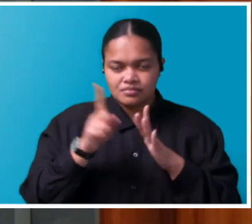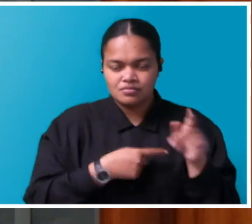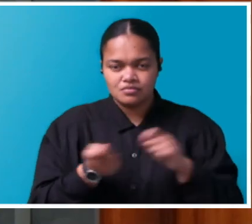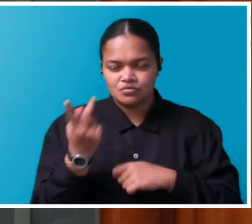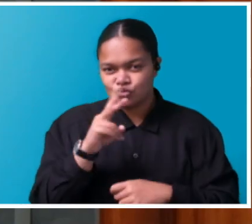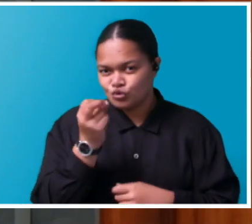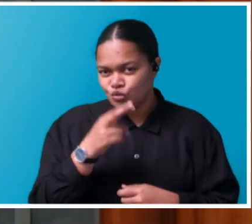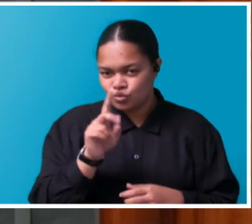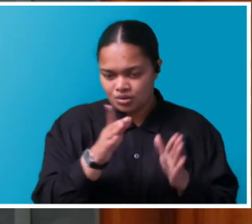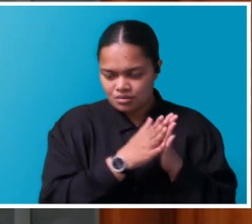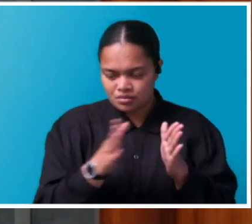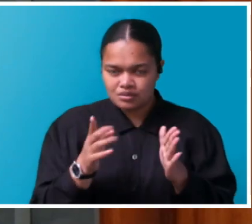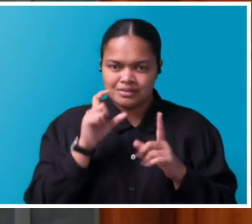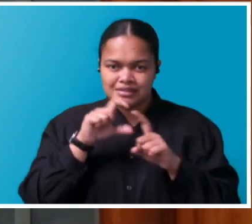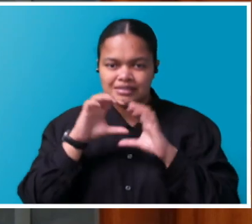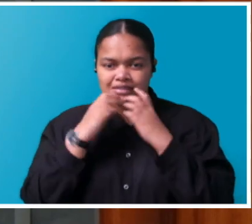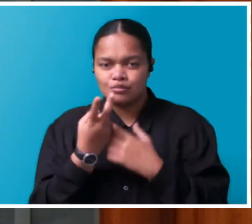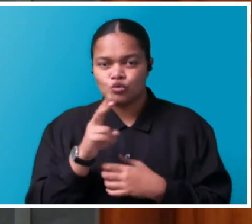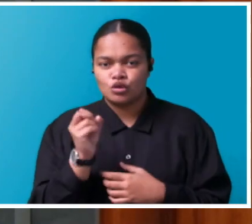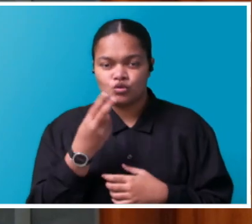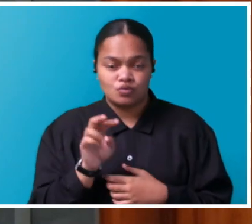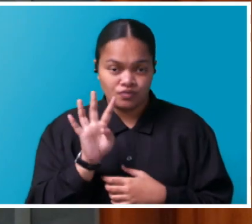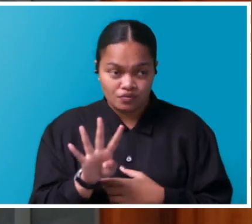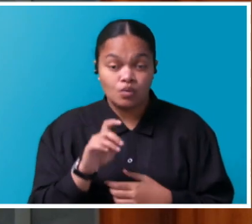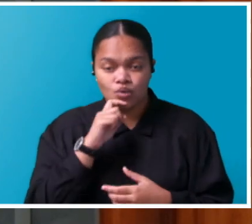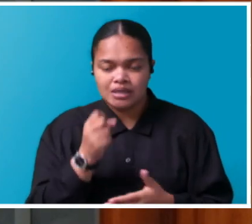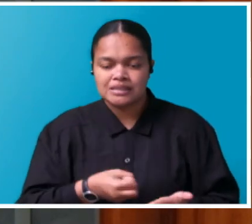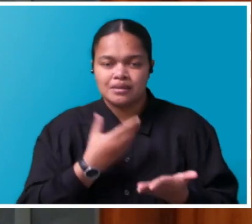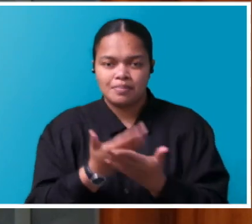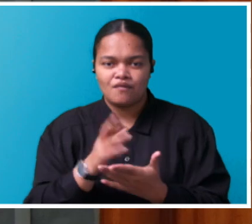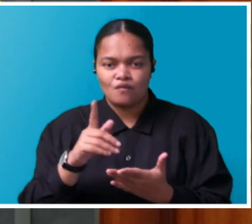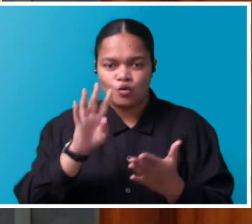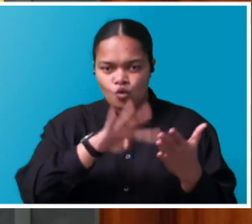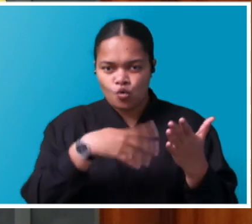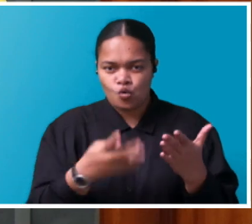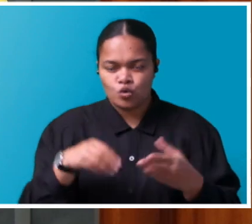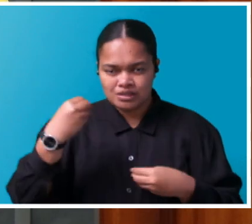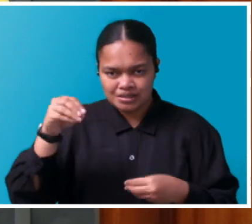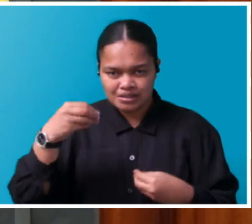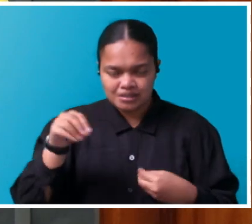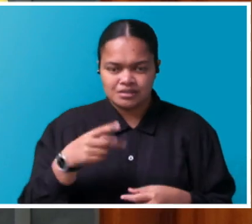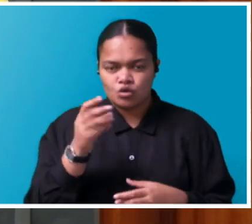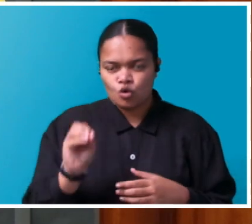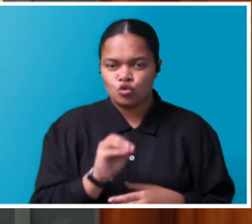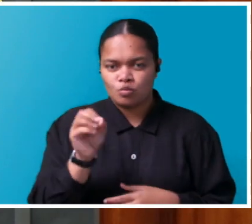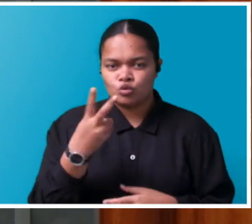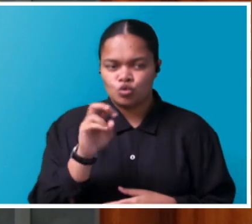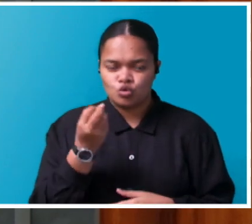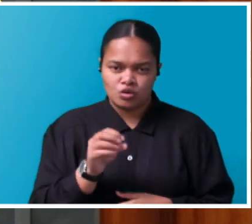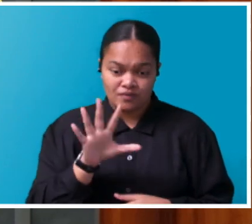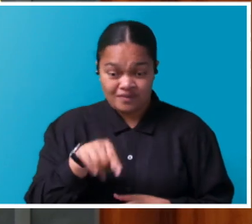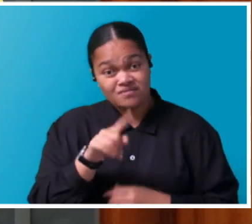to December 2024, will be submitted for auditing by October 2025. This final